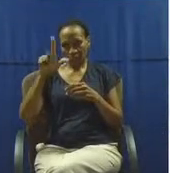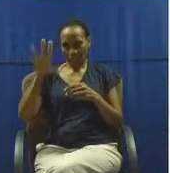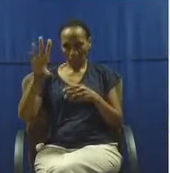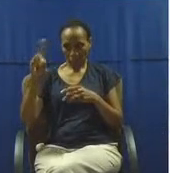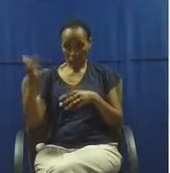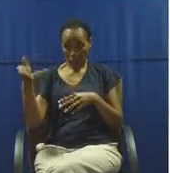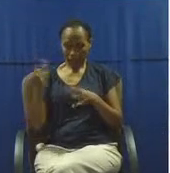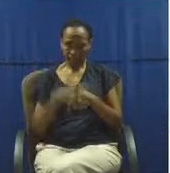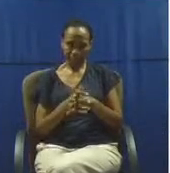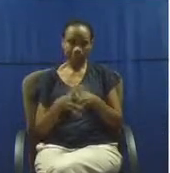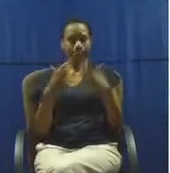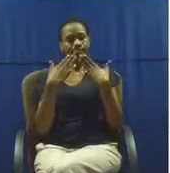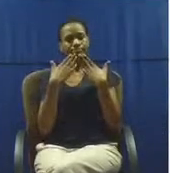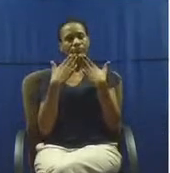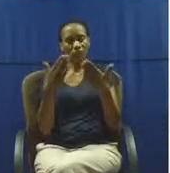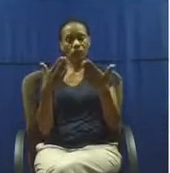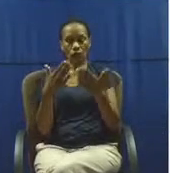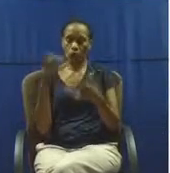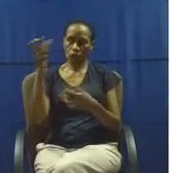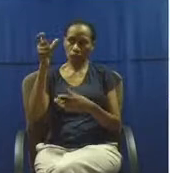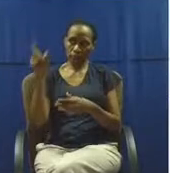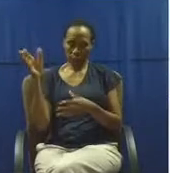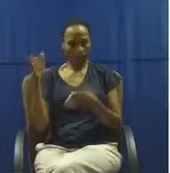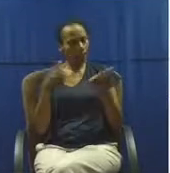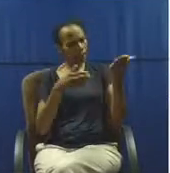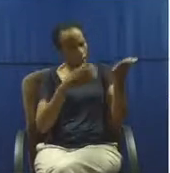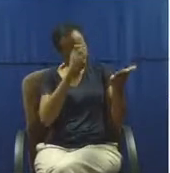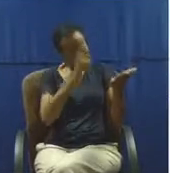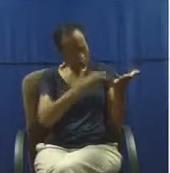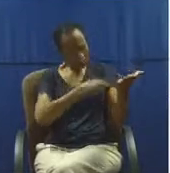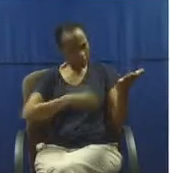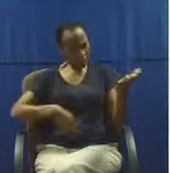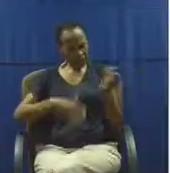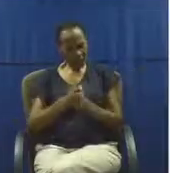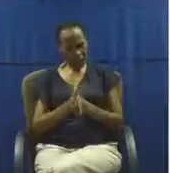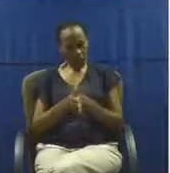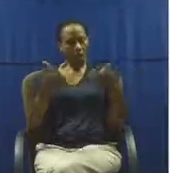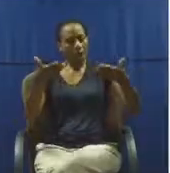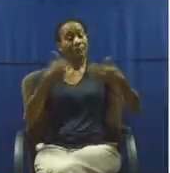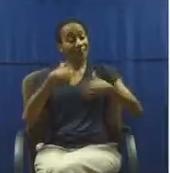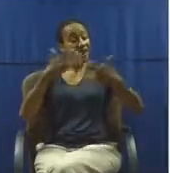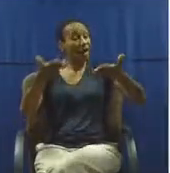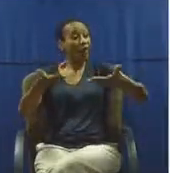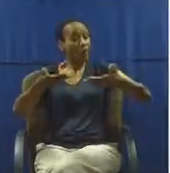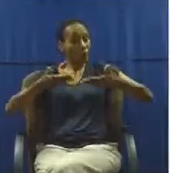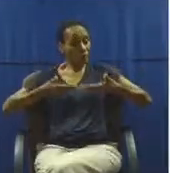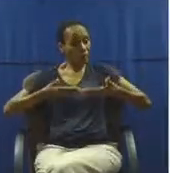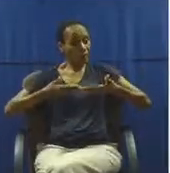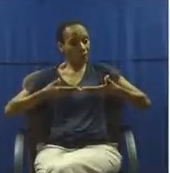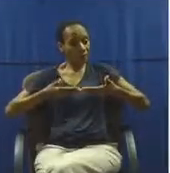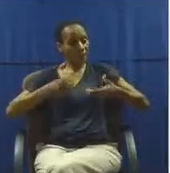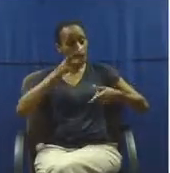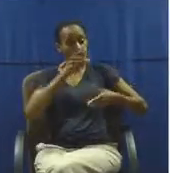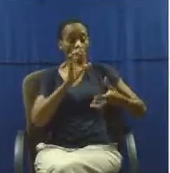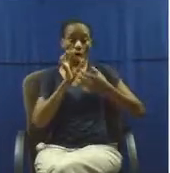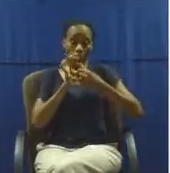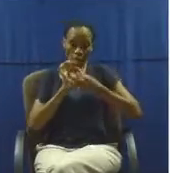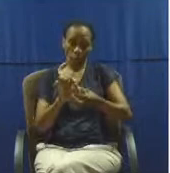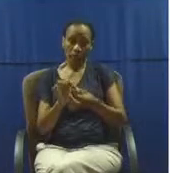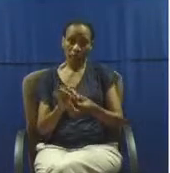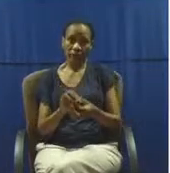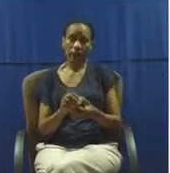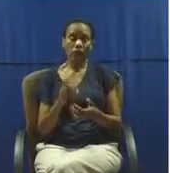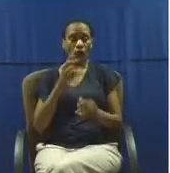Thank you, Honourable Speaker. Honourable President, I welcome your commitment to follow